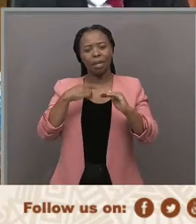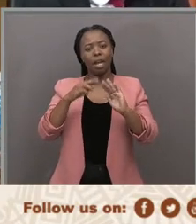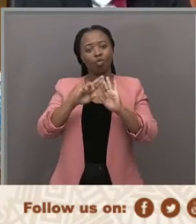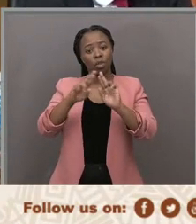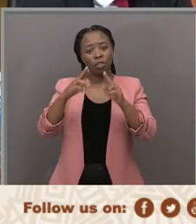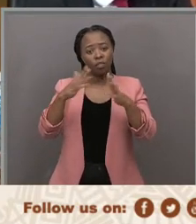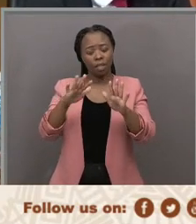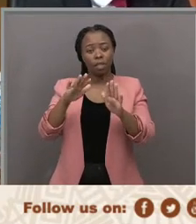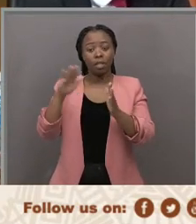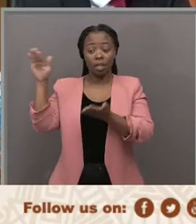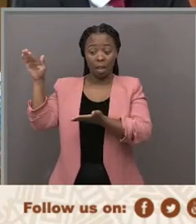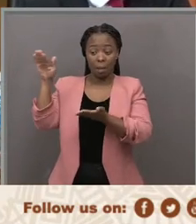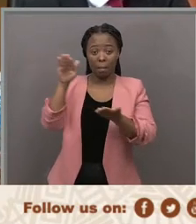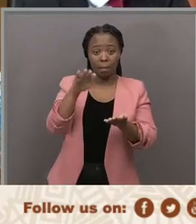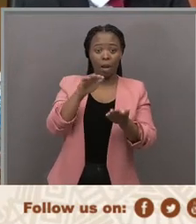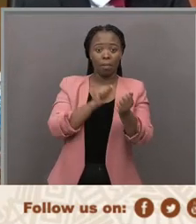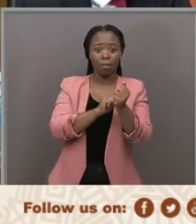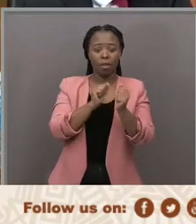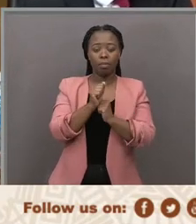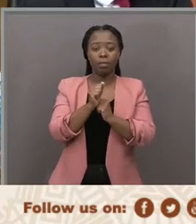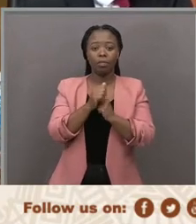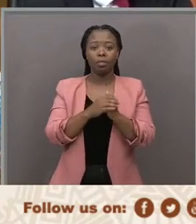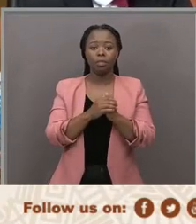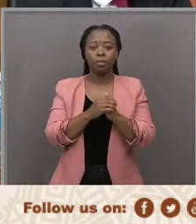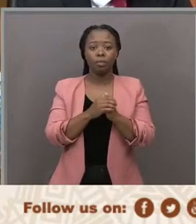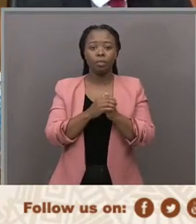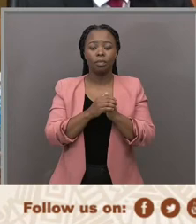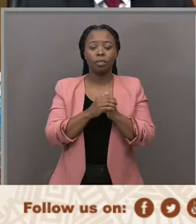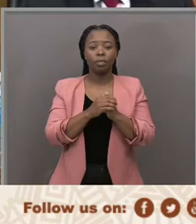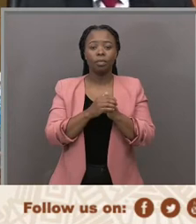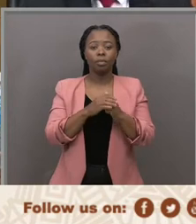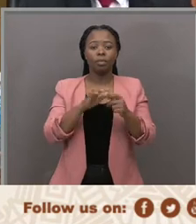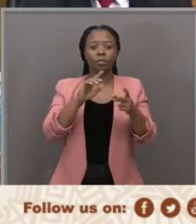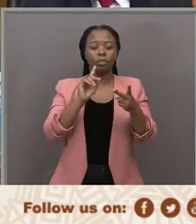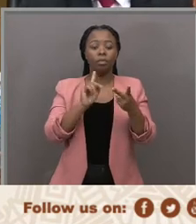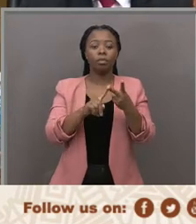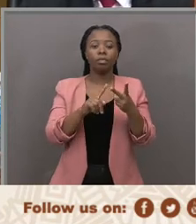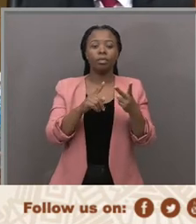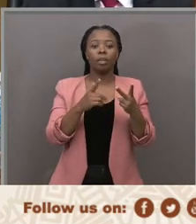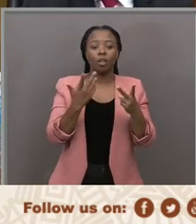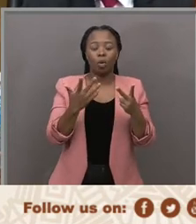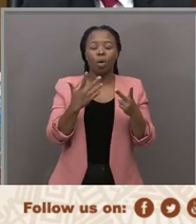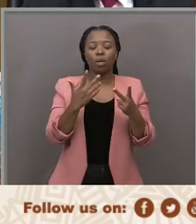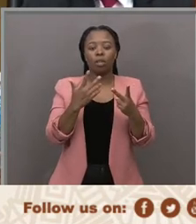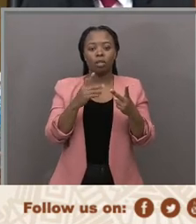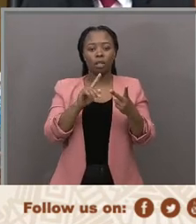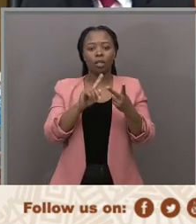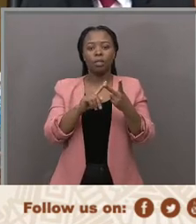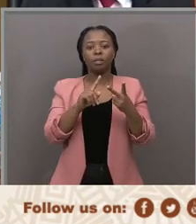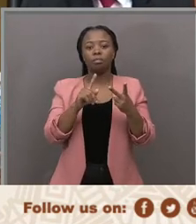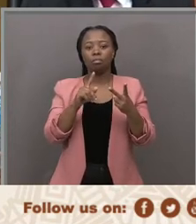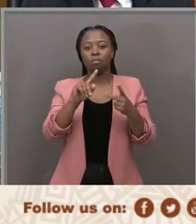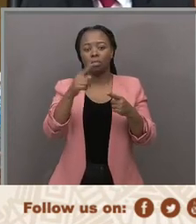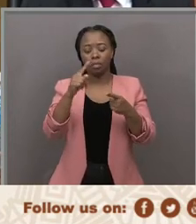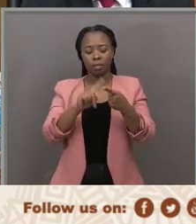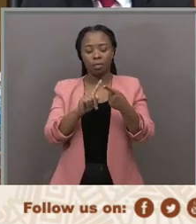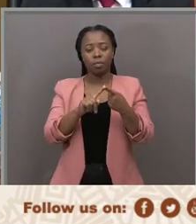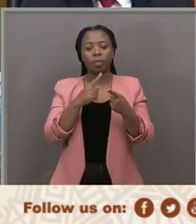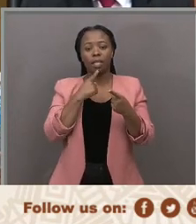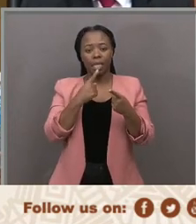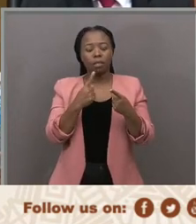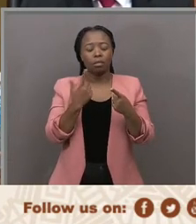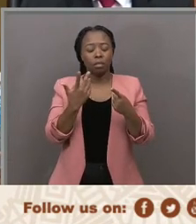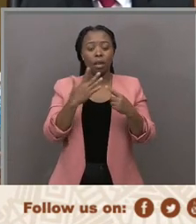bulk infrastructure, but infrastructure development is critical. One of the critical areas of focus on that is